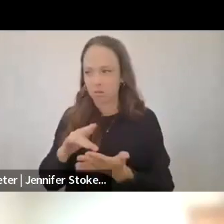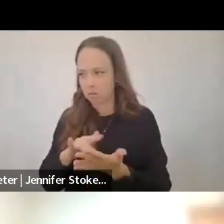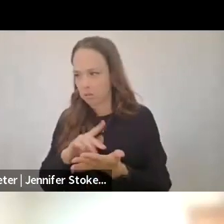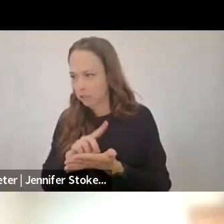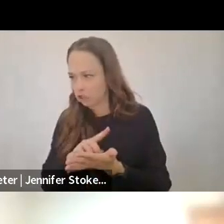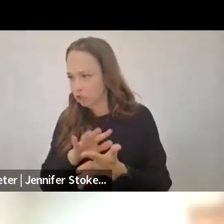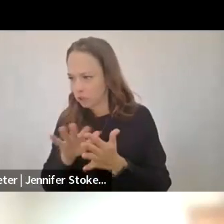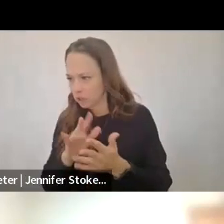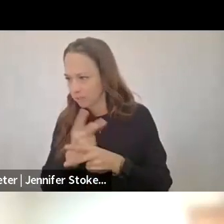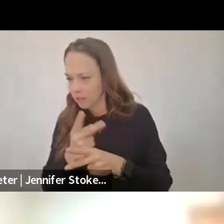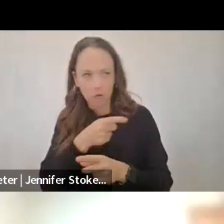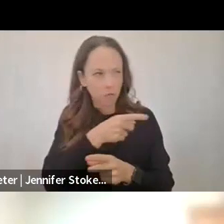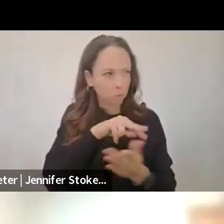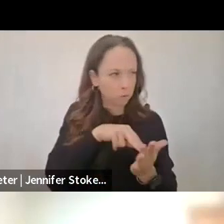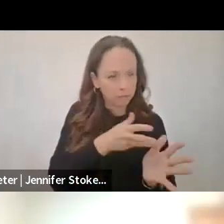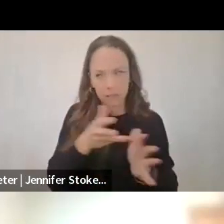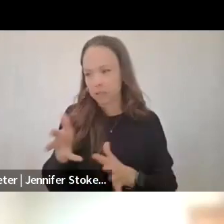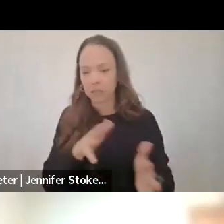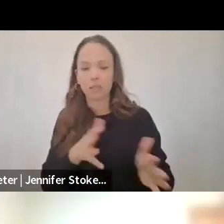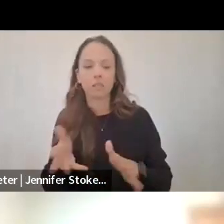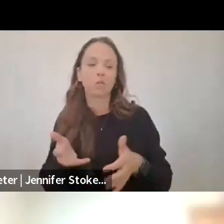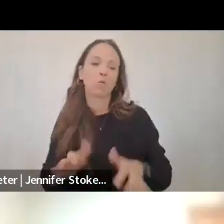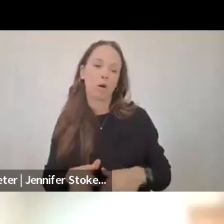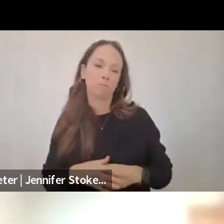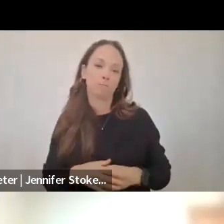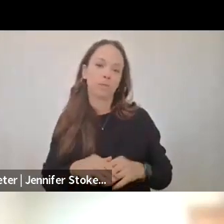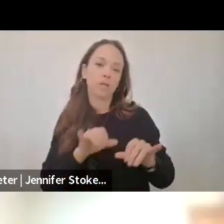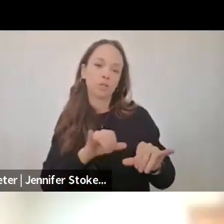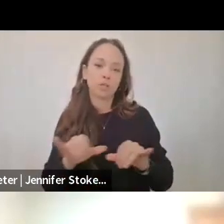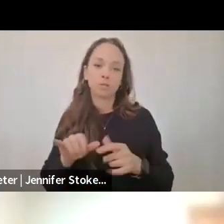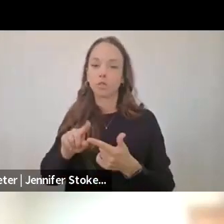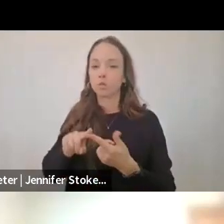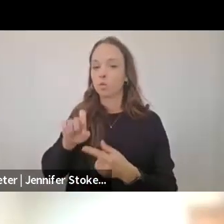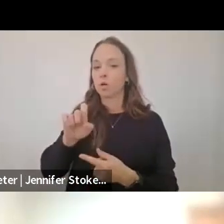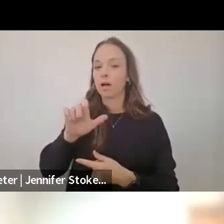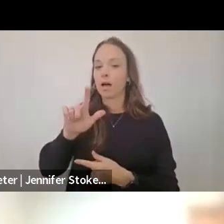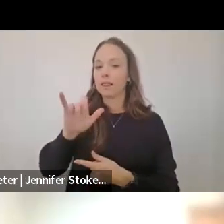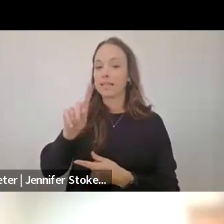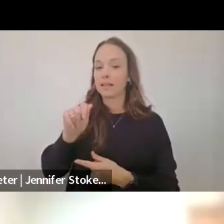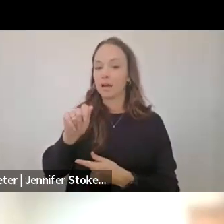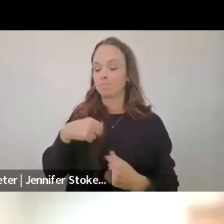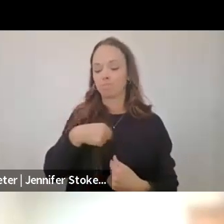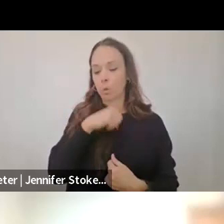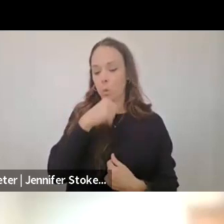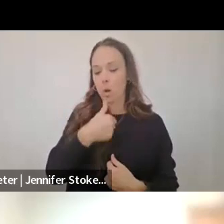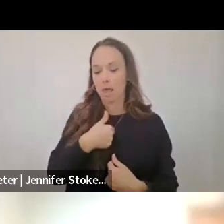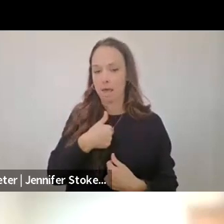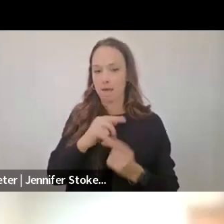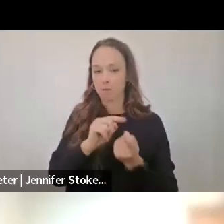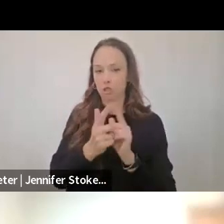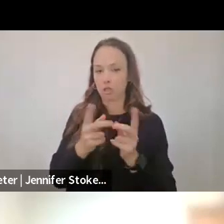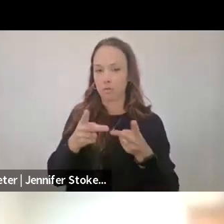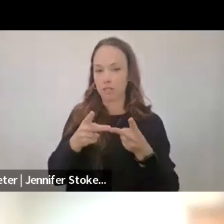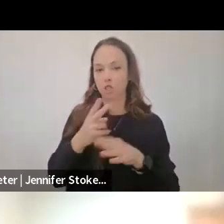information. Similar to Alida, we don't have a translator position in our hospital. We use a vendor for